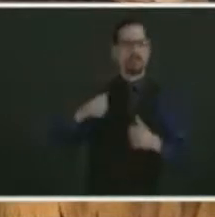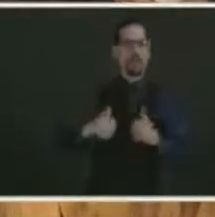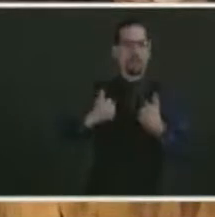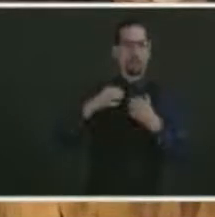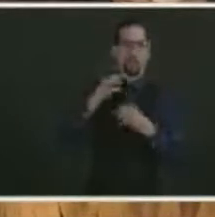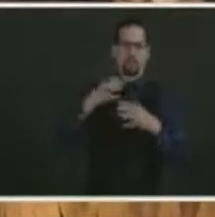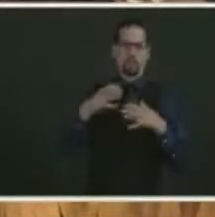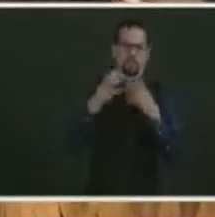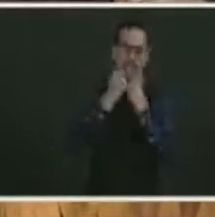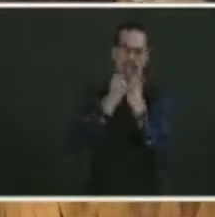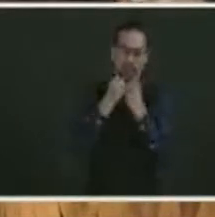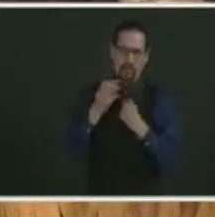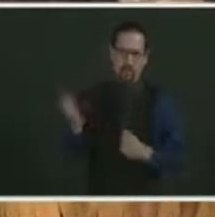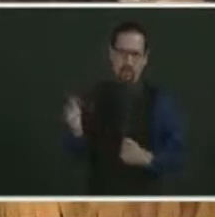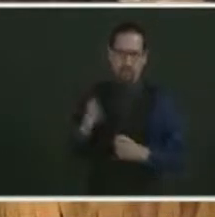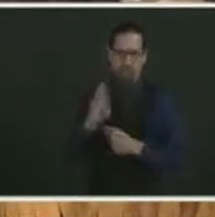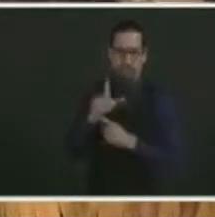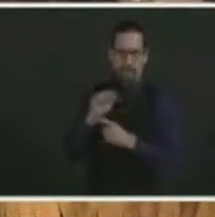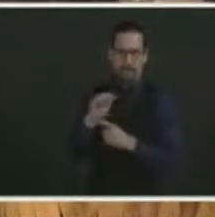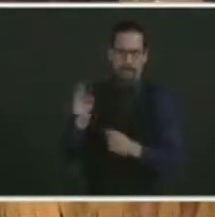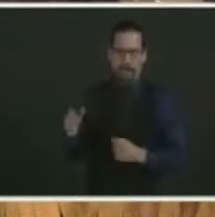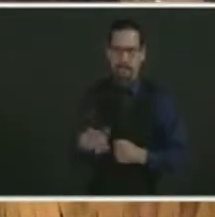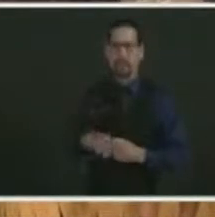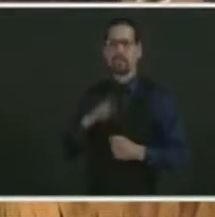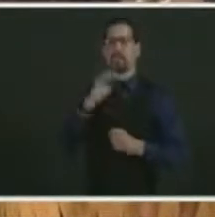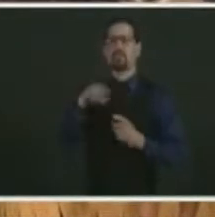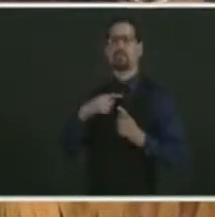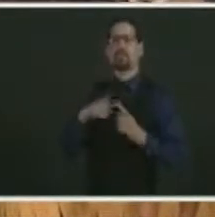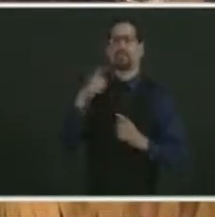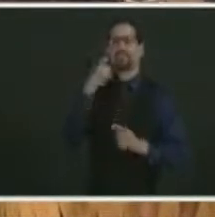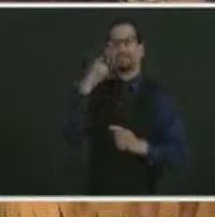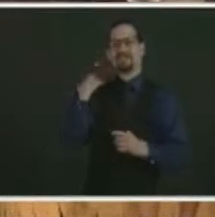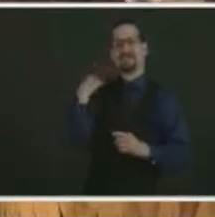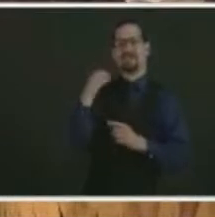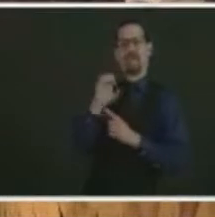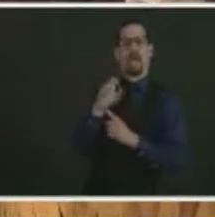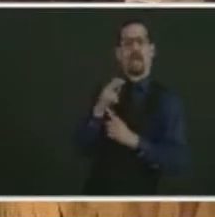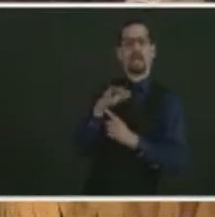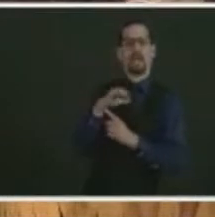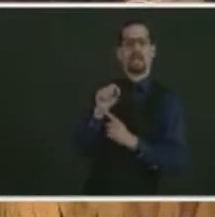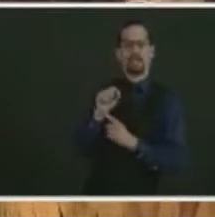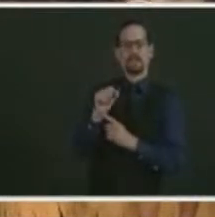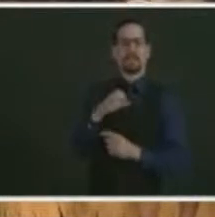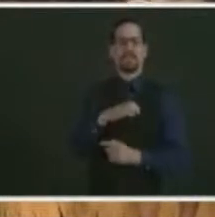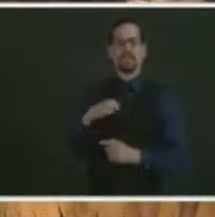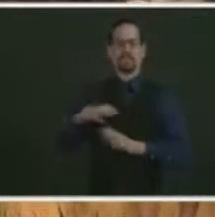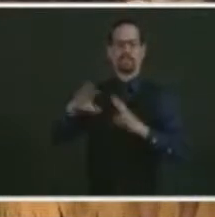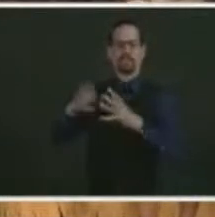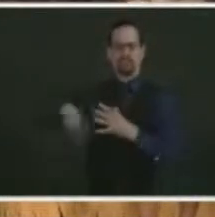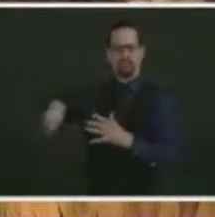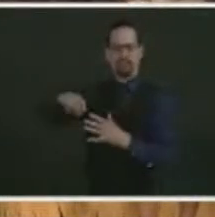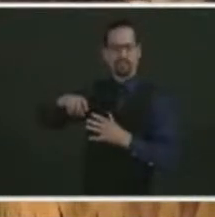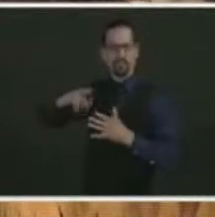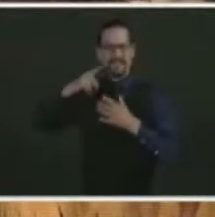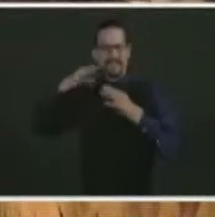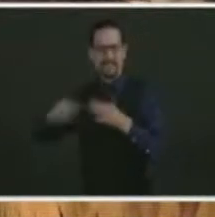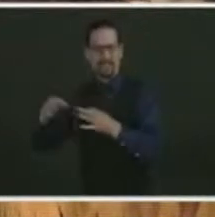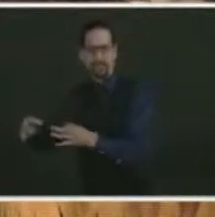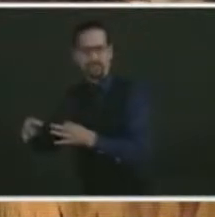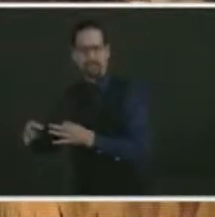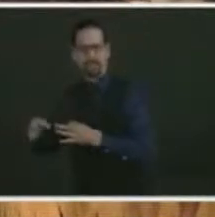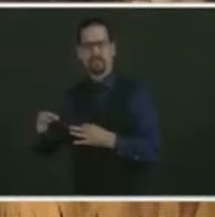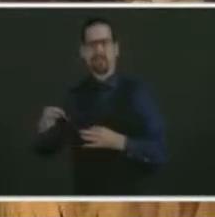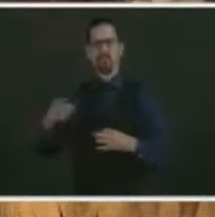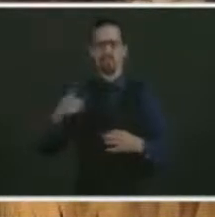of the recent Ethics Committee ruling, will you commit to at least considering or even fully commit